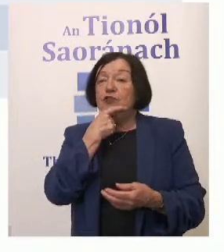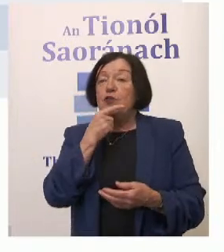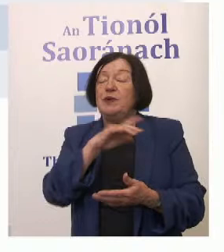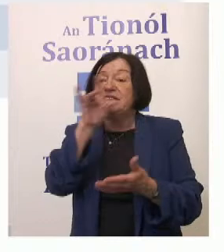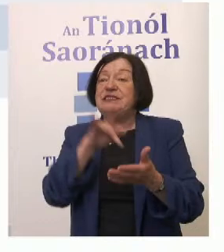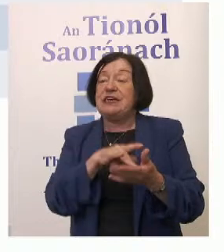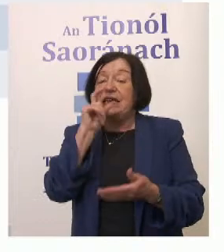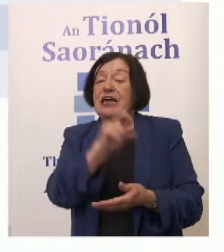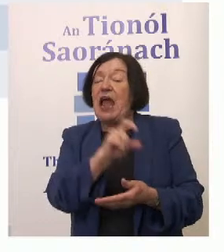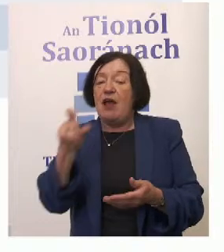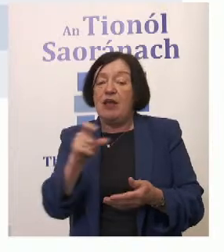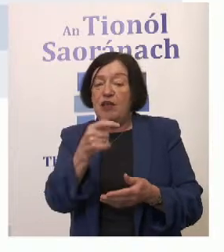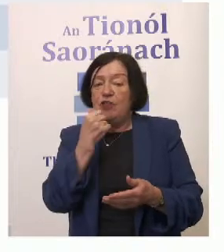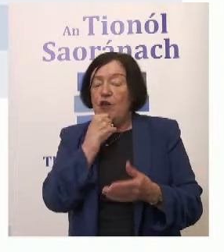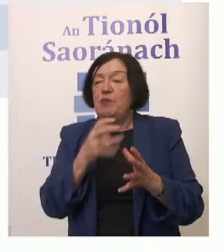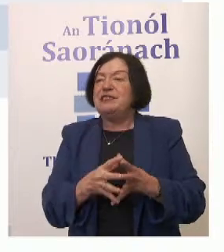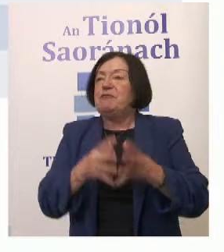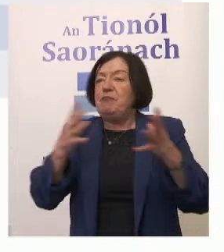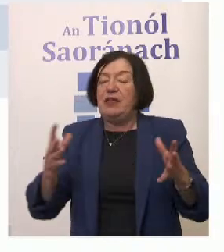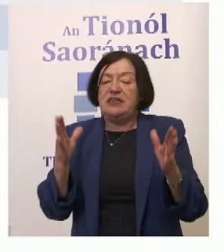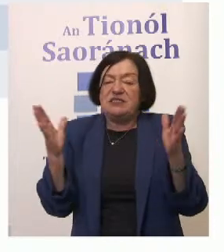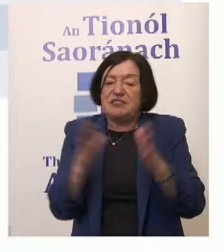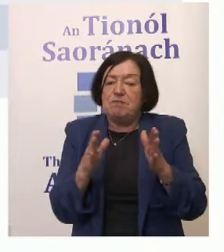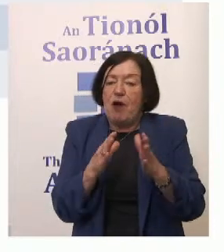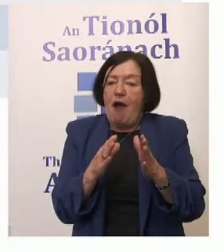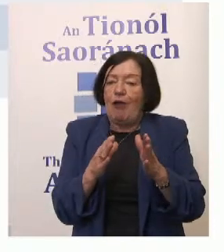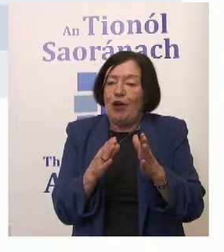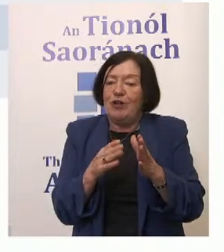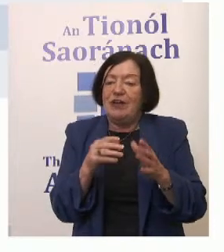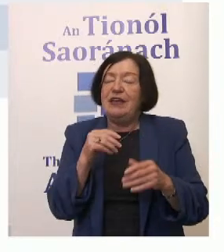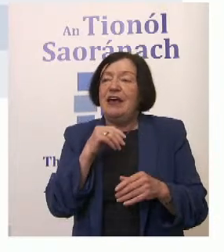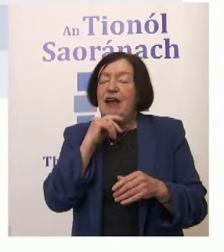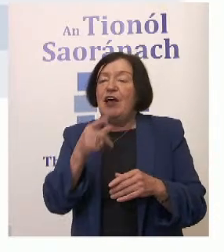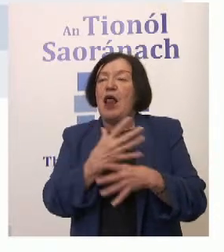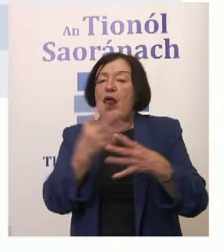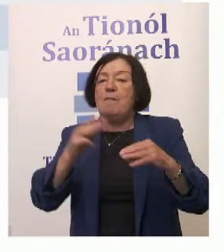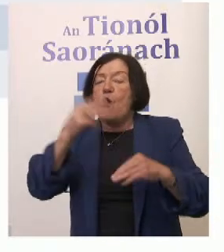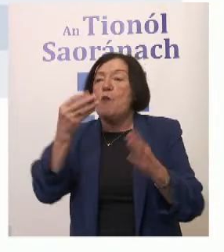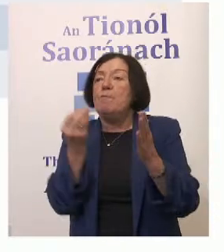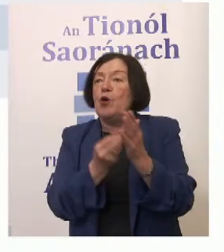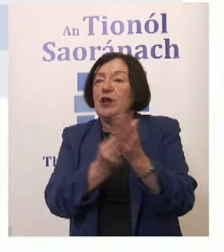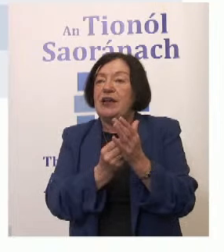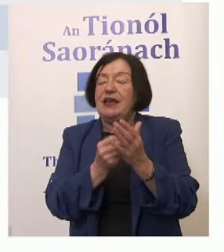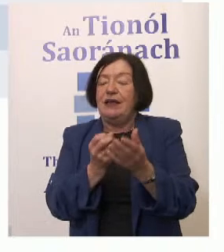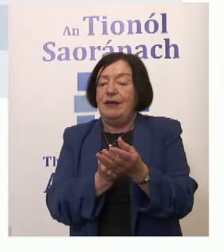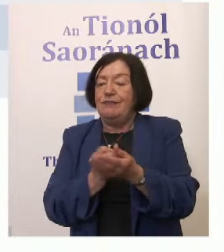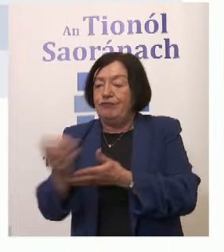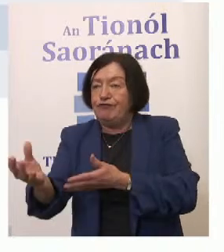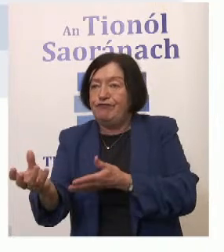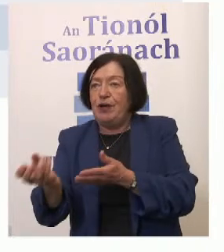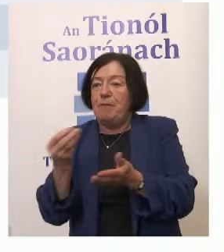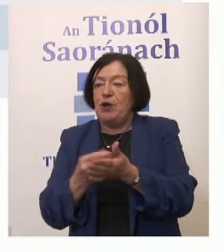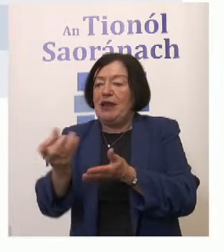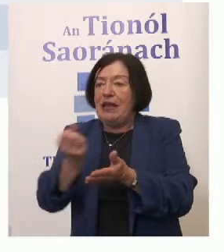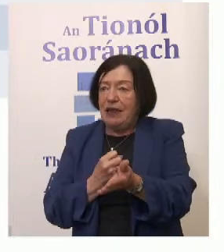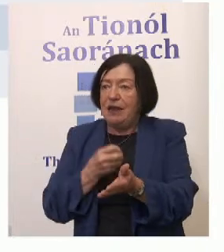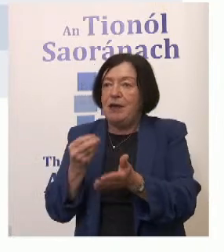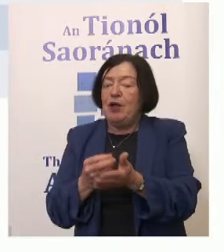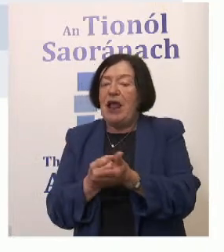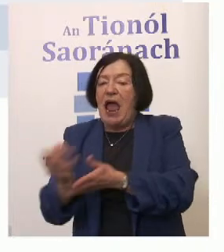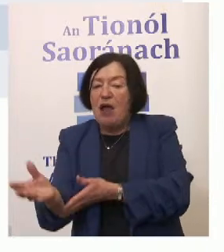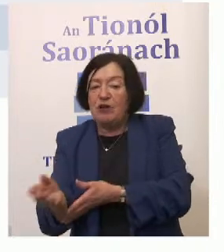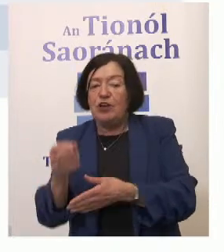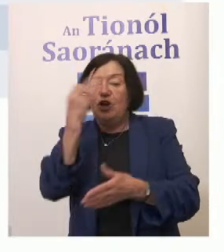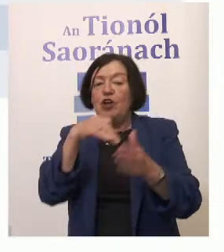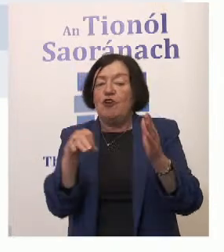Council, despite the number being quite big, it's a smaller ratio because there's a lot more money in, money out stuff we just heard. A lot of